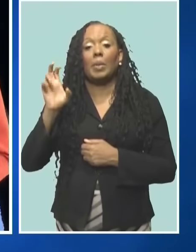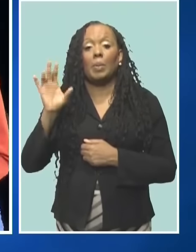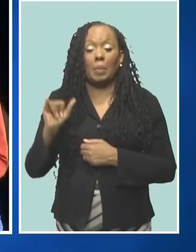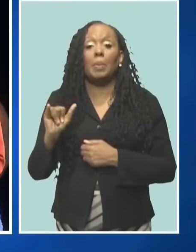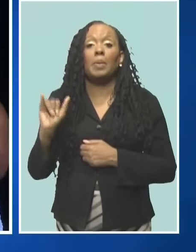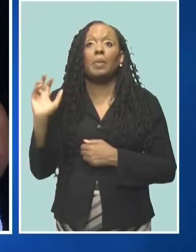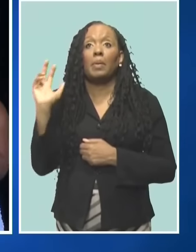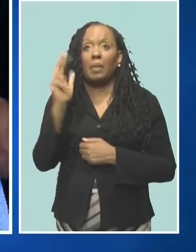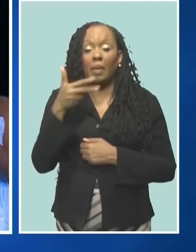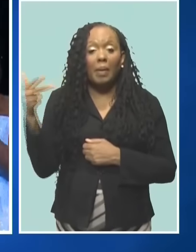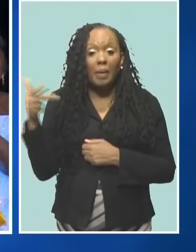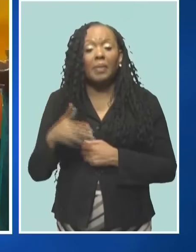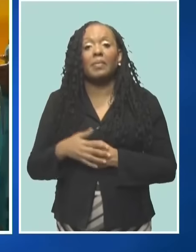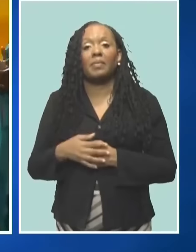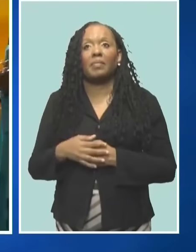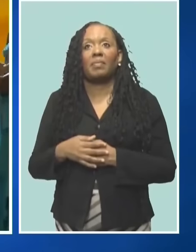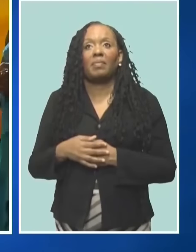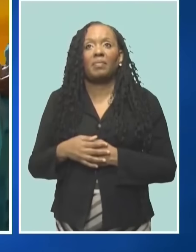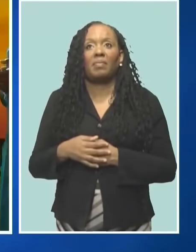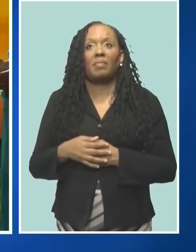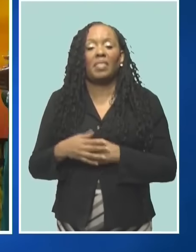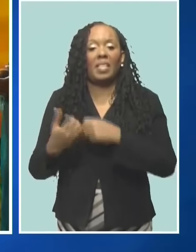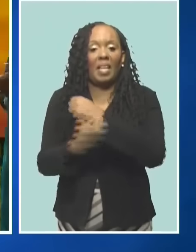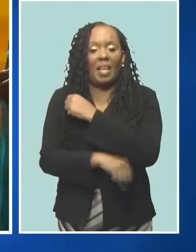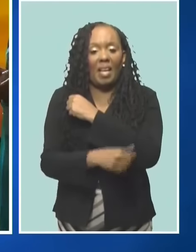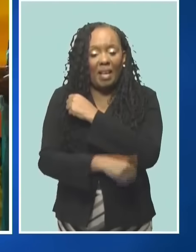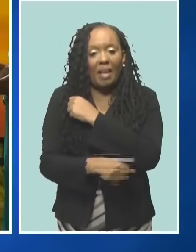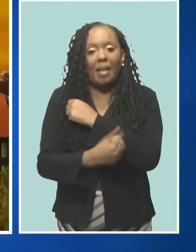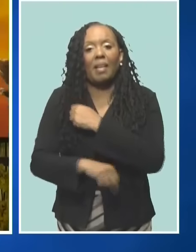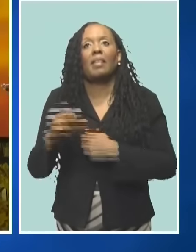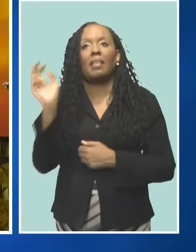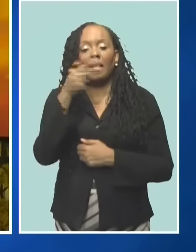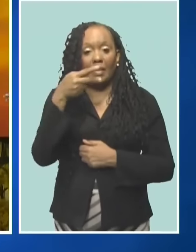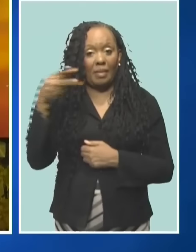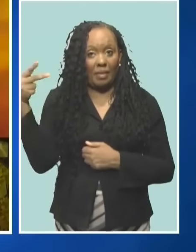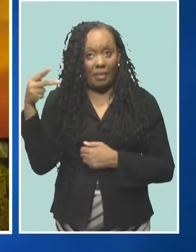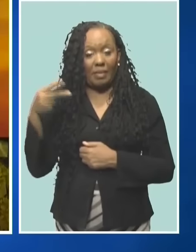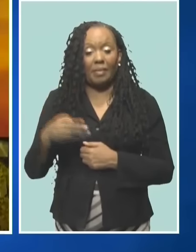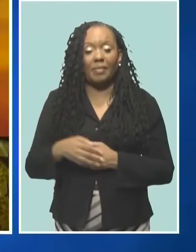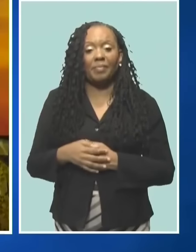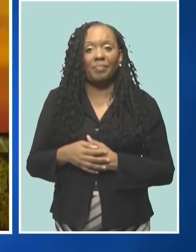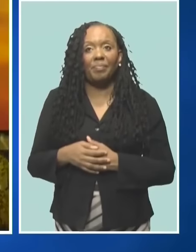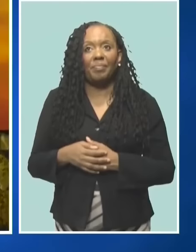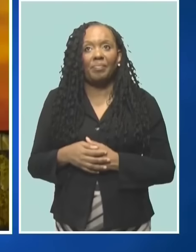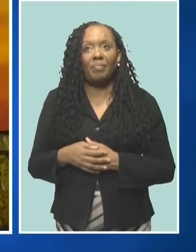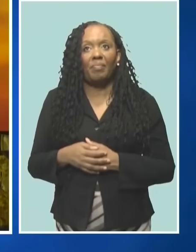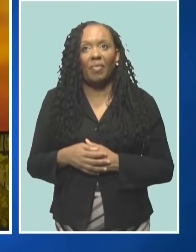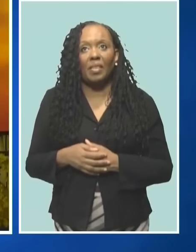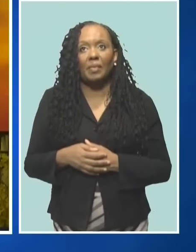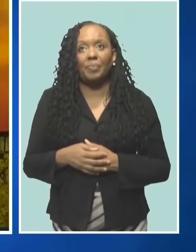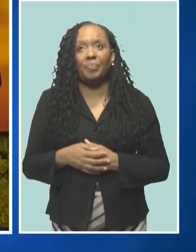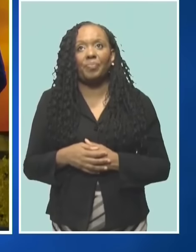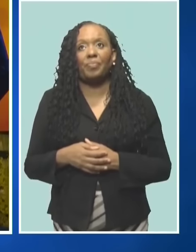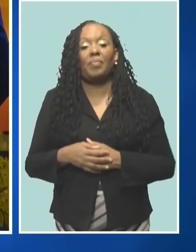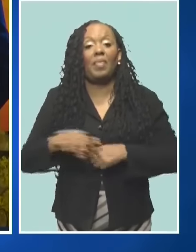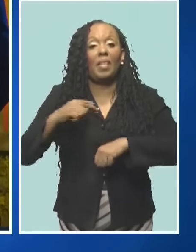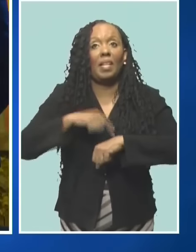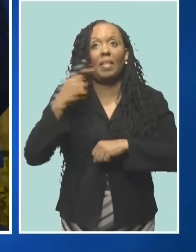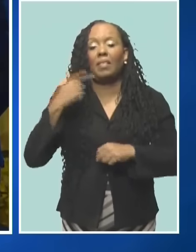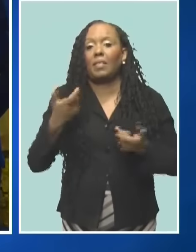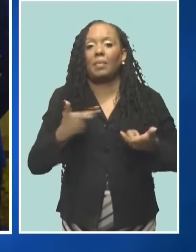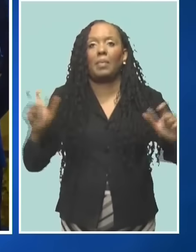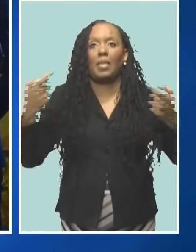and Davida Pinder third, and St. Andrew's Tadia Williams and Shante Thorpe second. It was then time for the